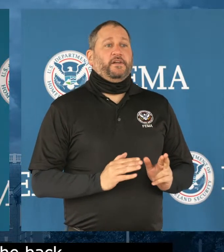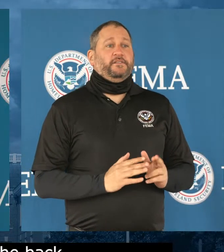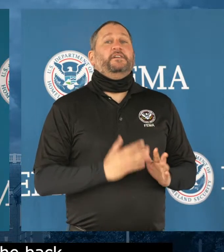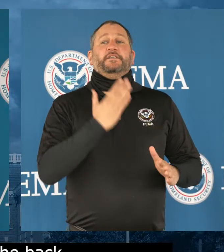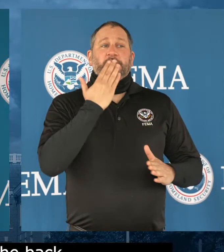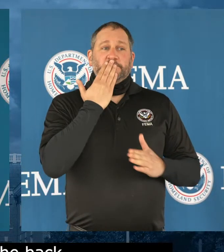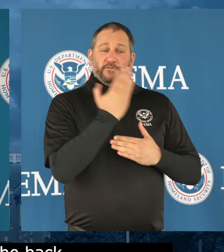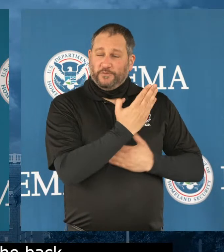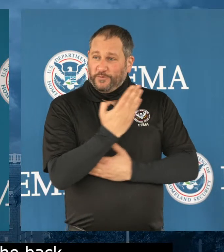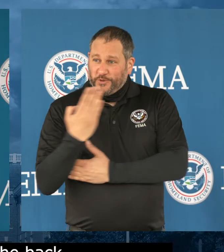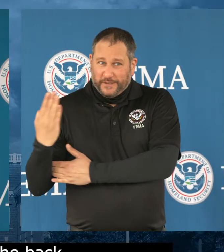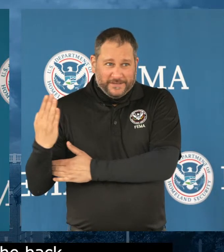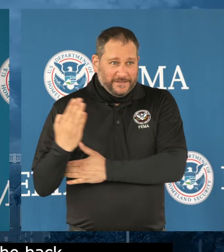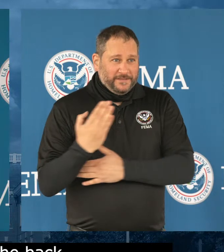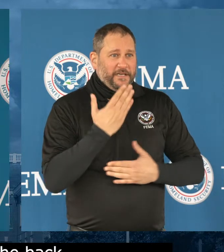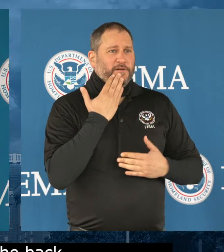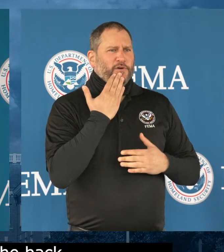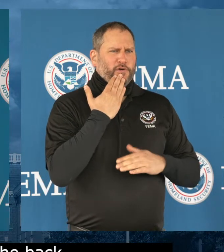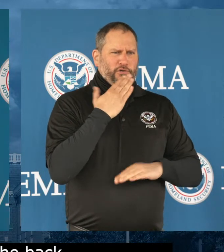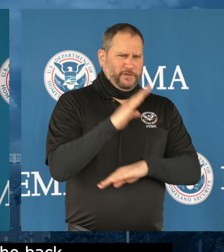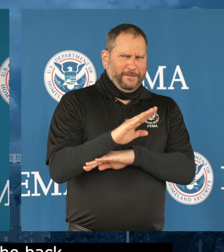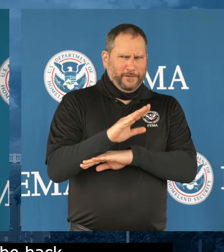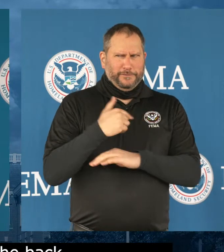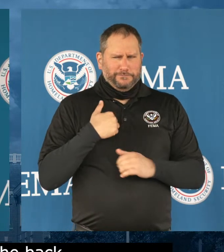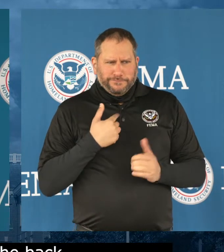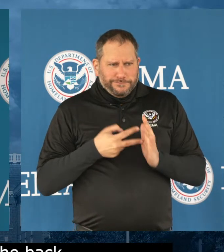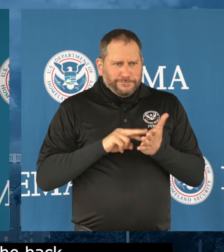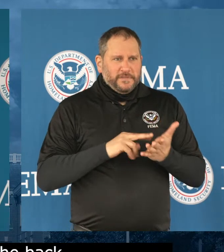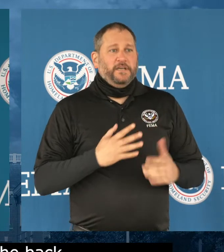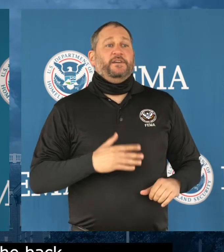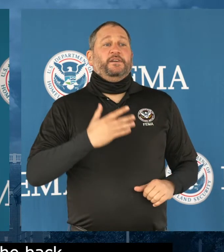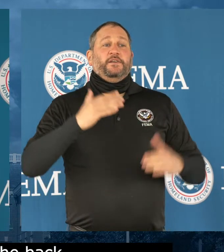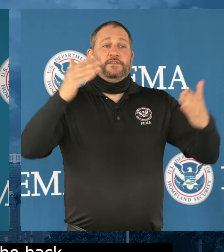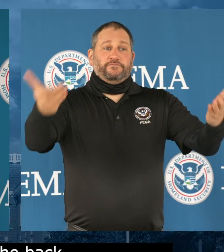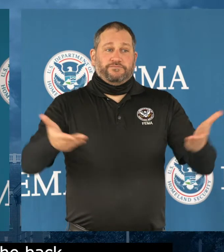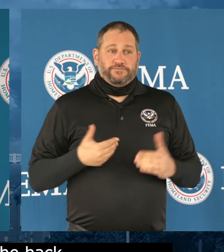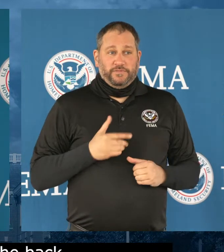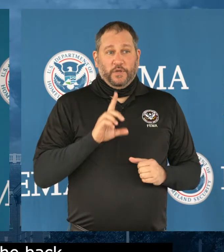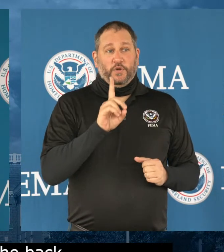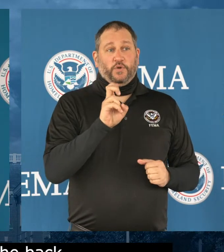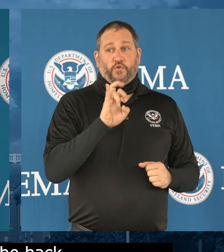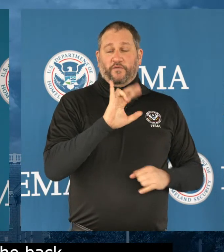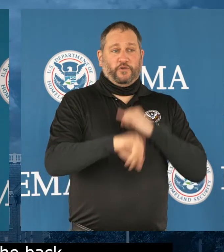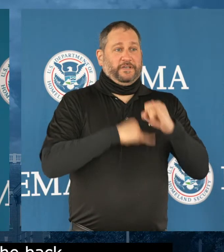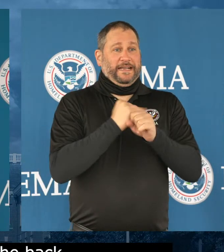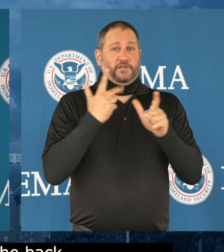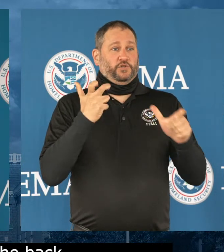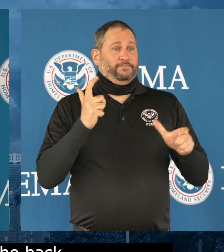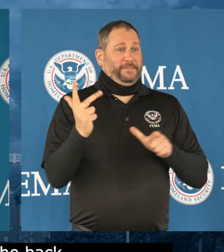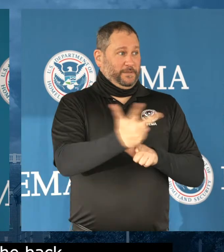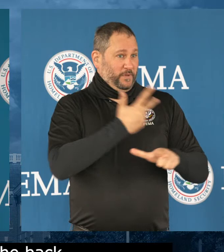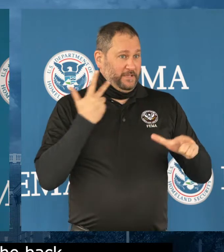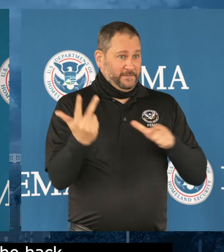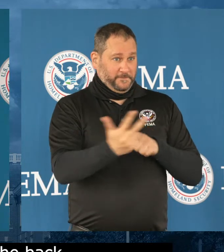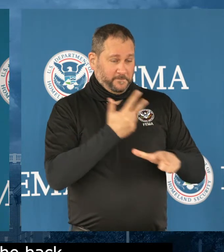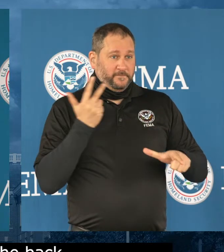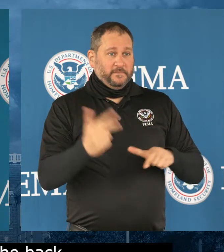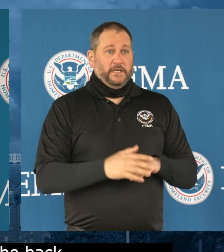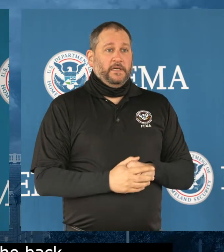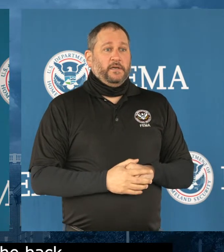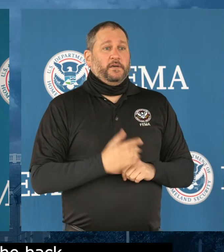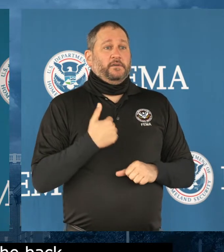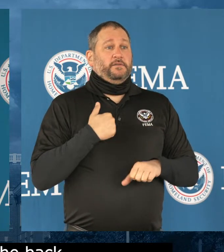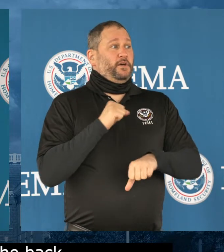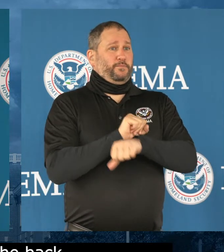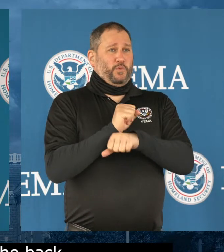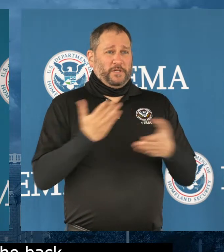Good morning, everybody. Good afternoon, I should say. Welcome to Dover International Speedway. On behalf of all the employees here at Speedway, we're honored